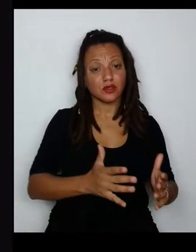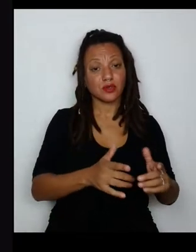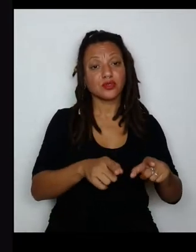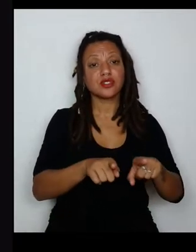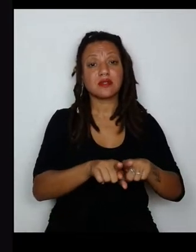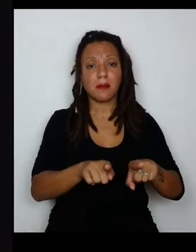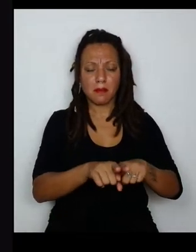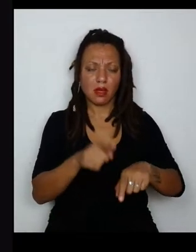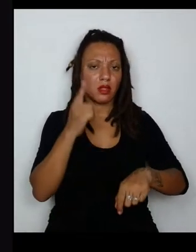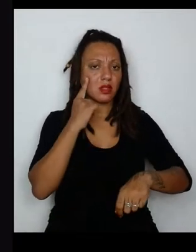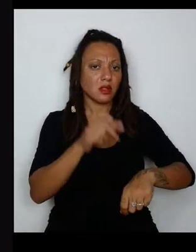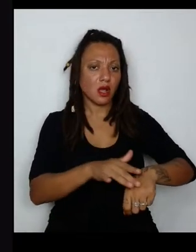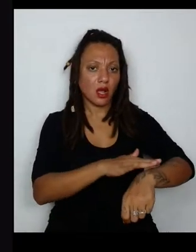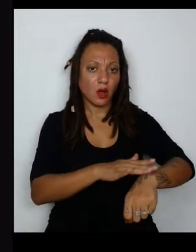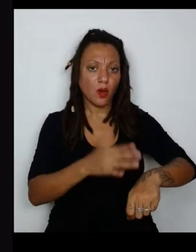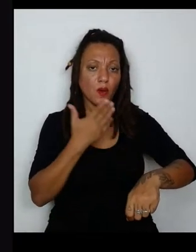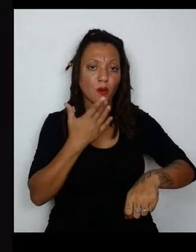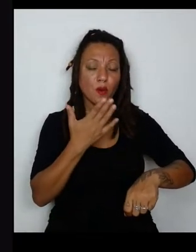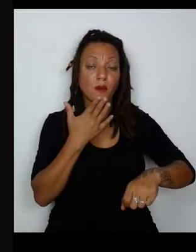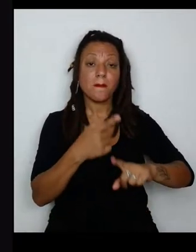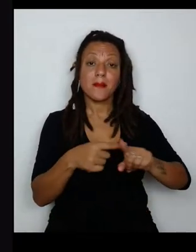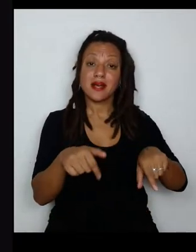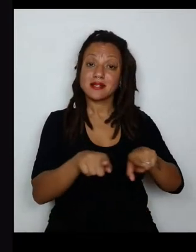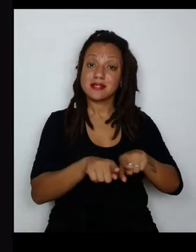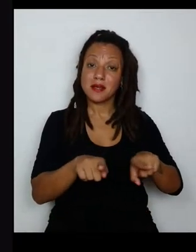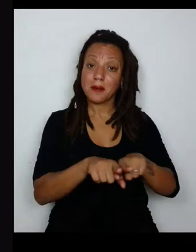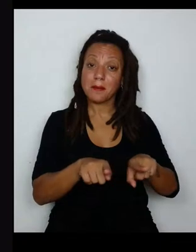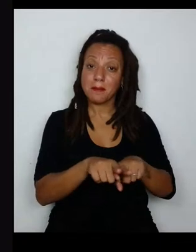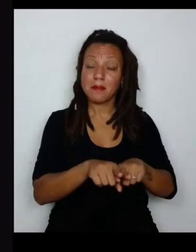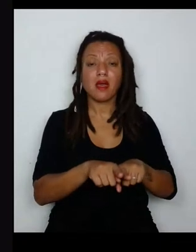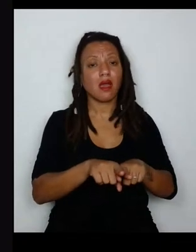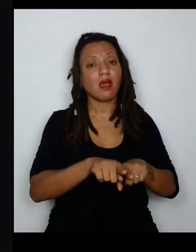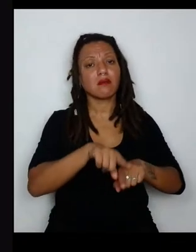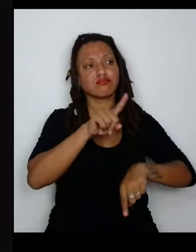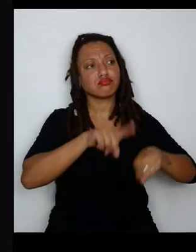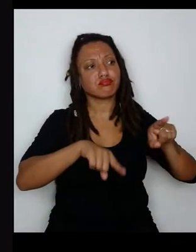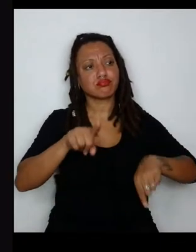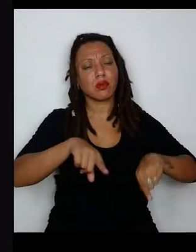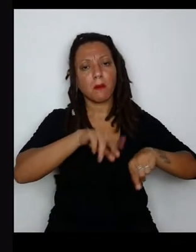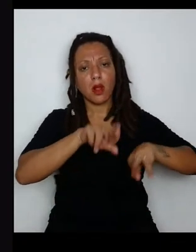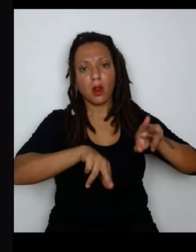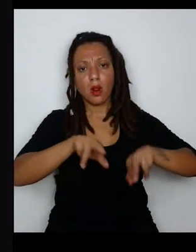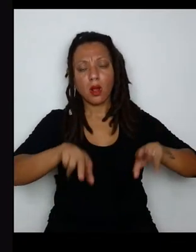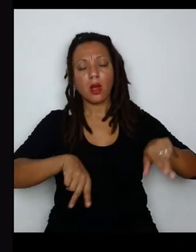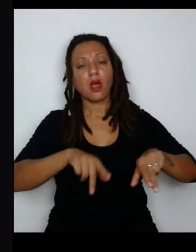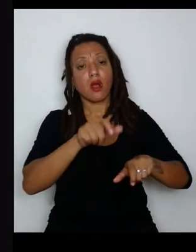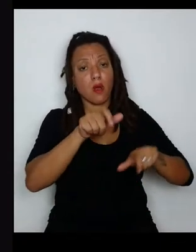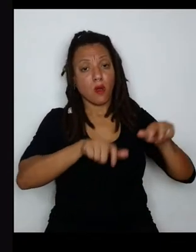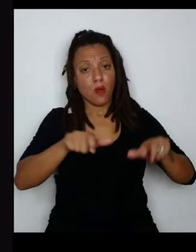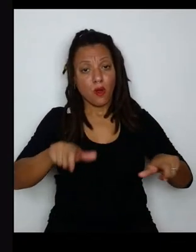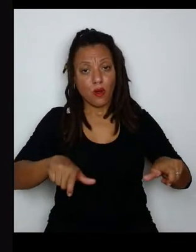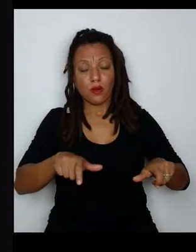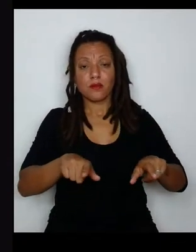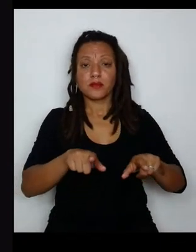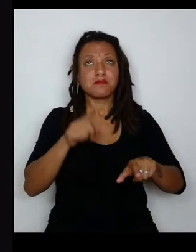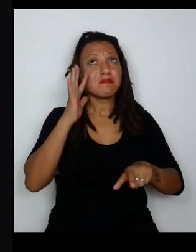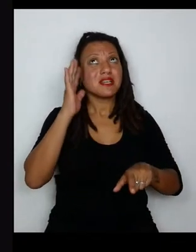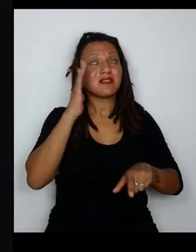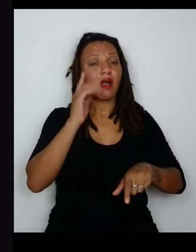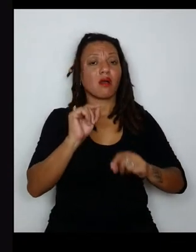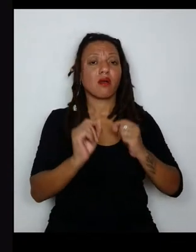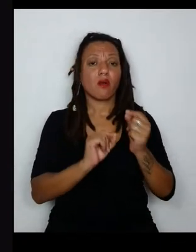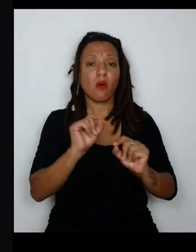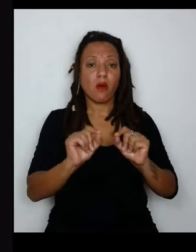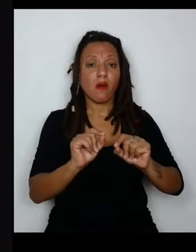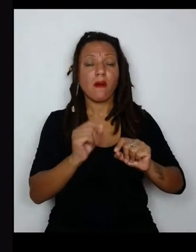multicolored nature of bodies anchored in ideals of skin pigmentation it appears to